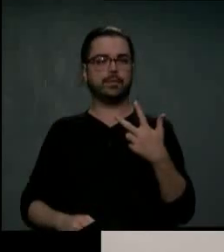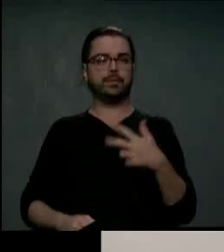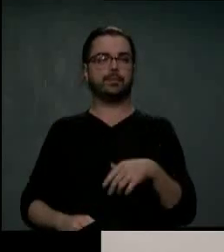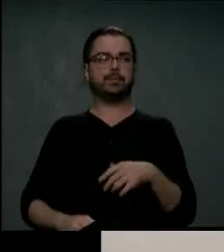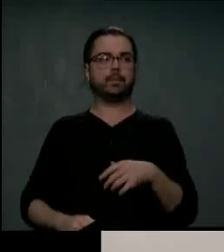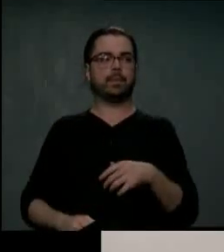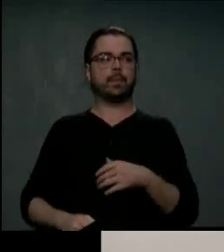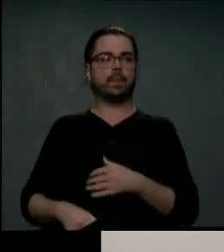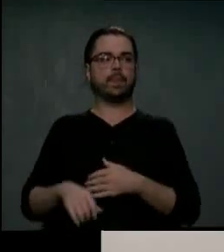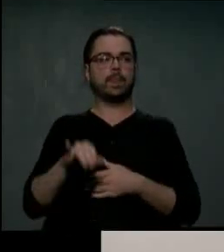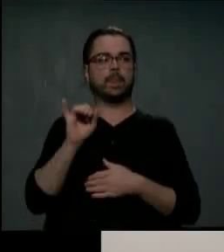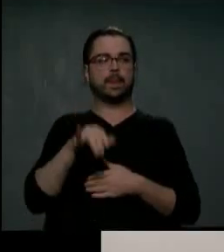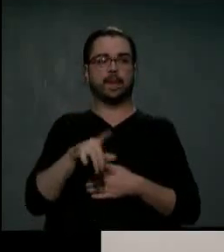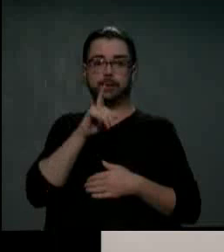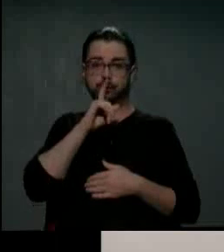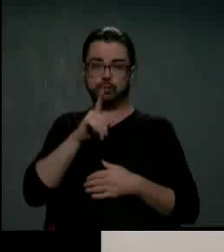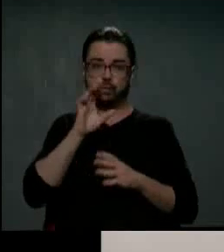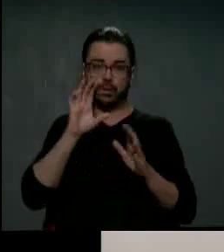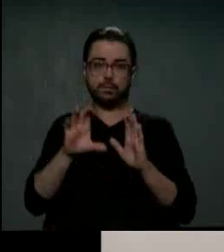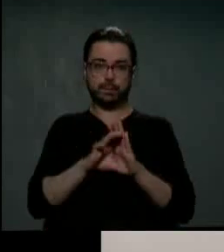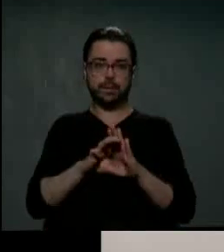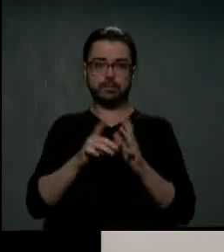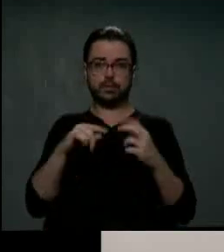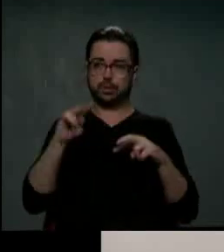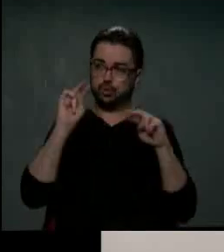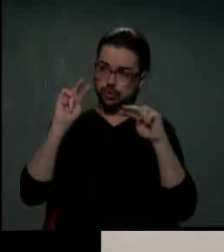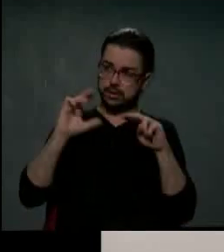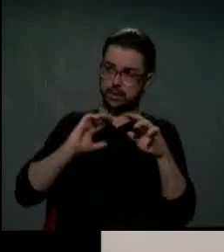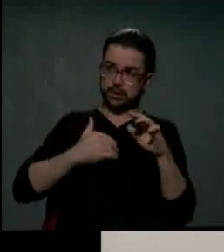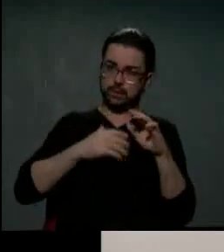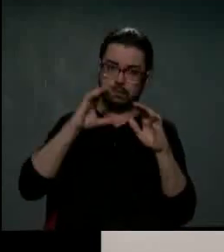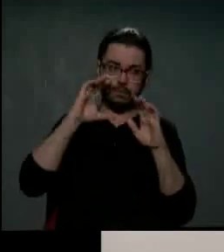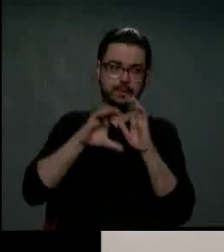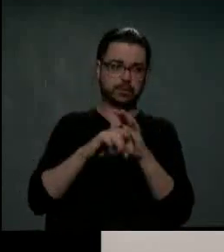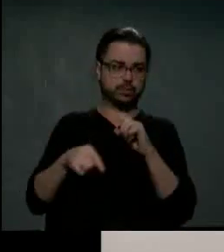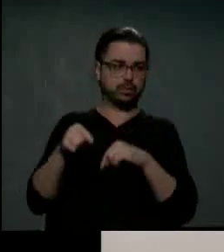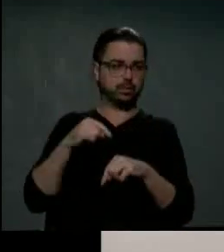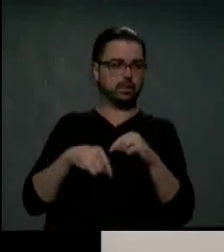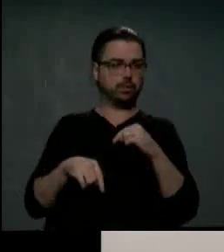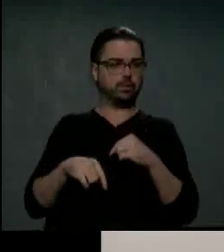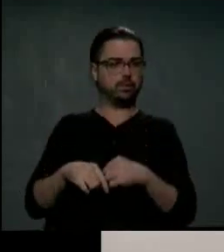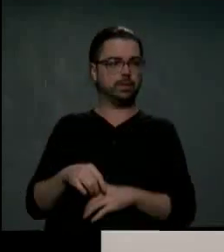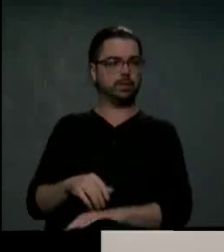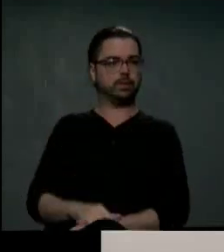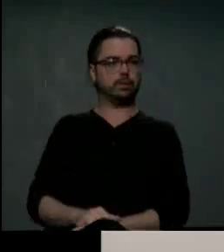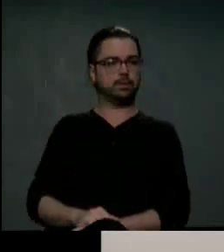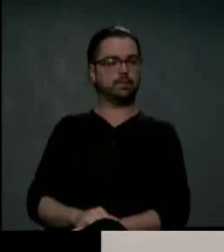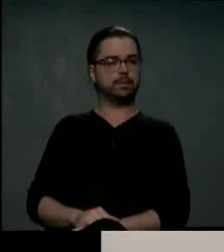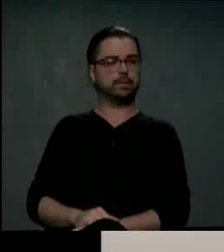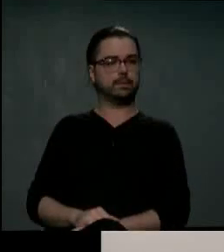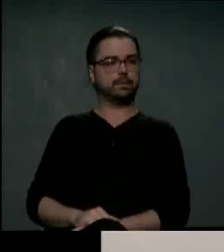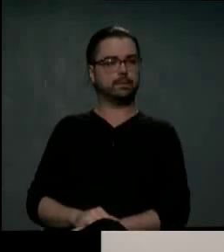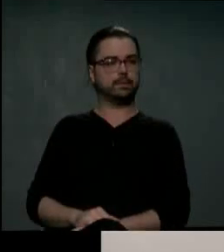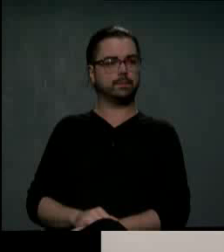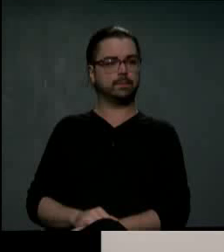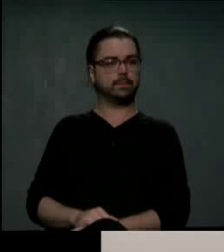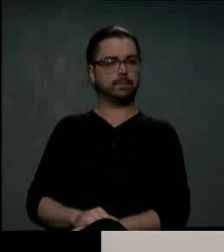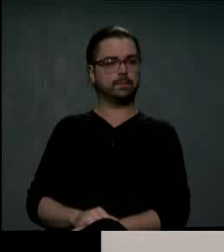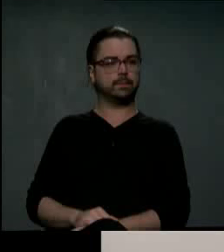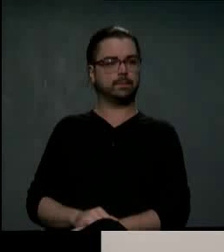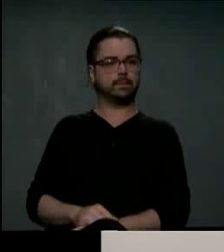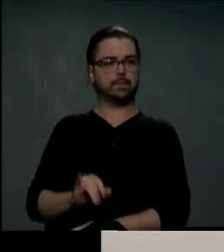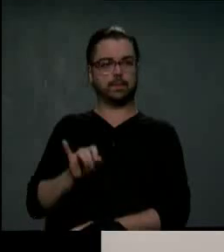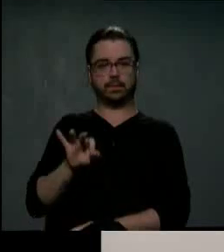then those are real pictures, by the way. When you look at those pictures, you can go backwards and not, yeah. If you click the